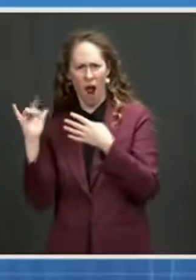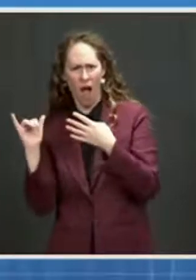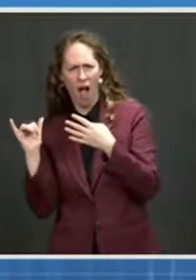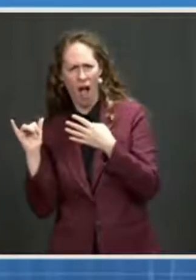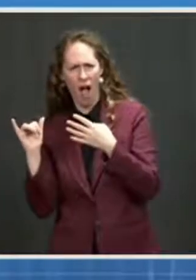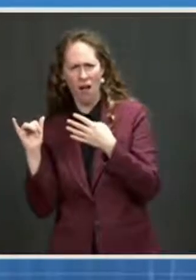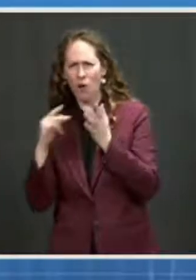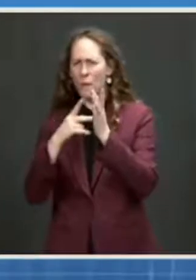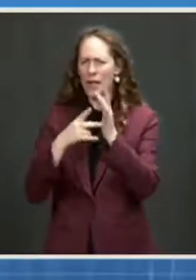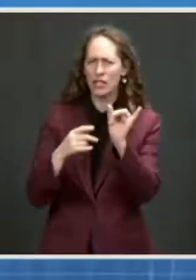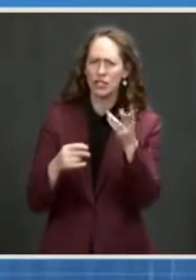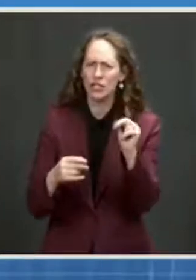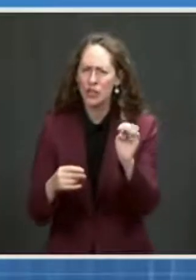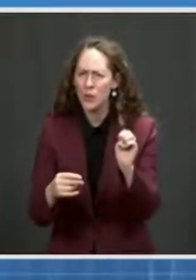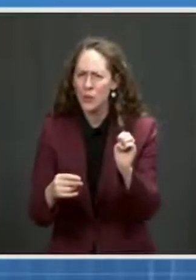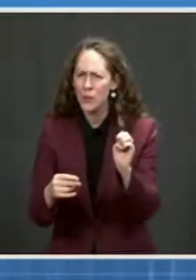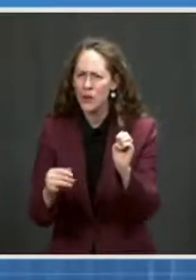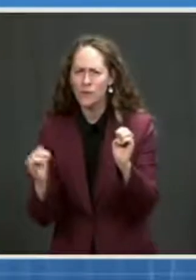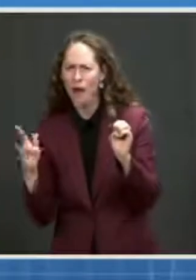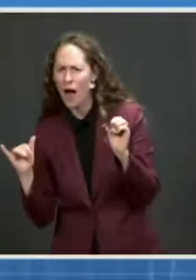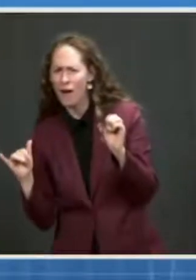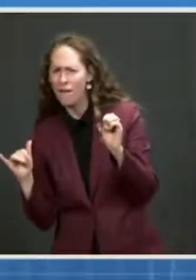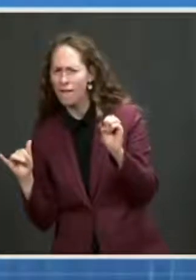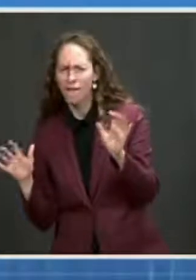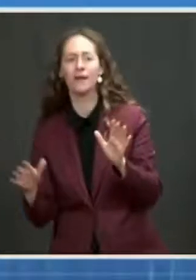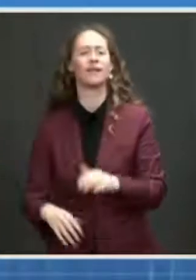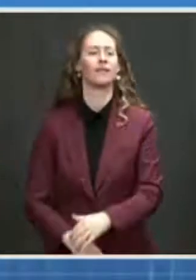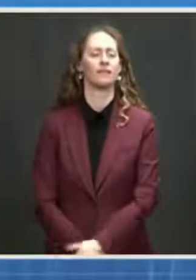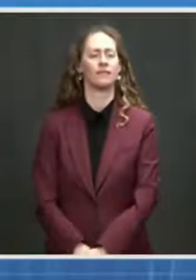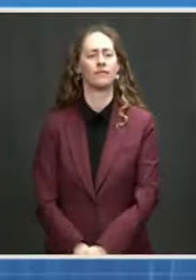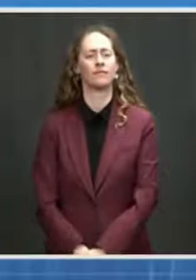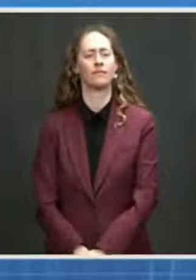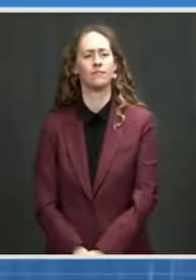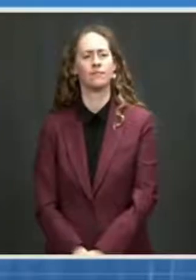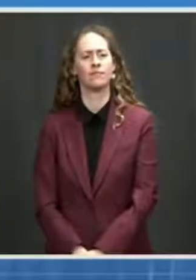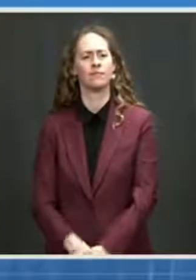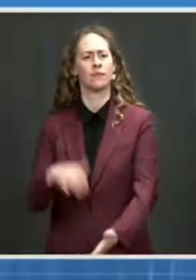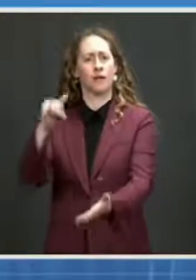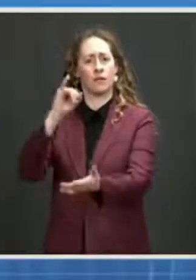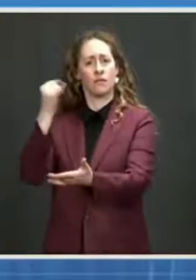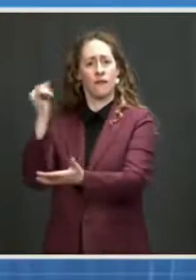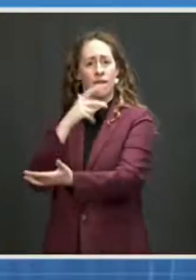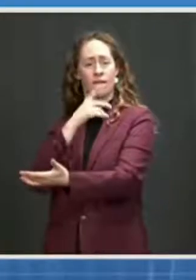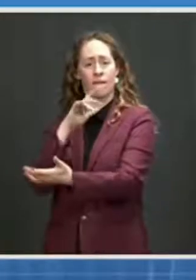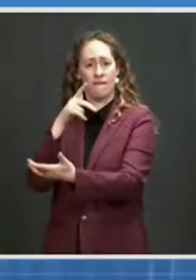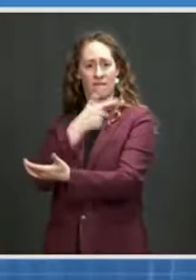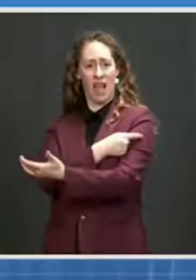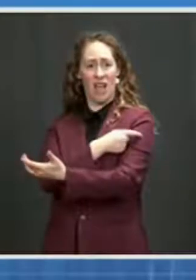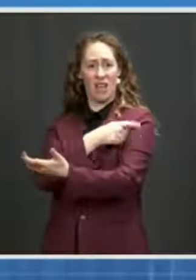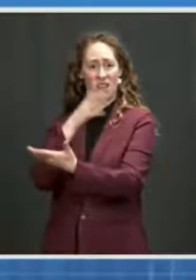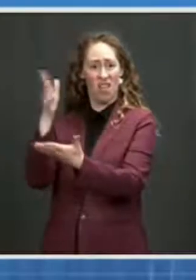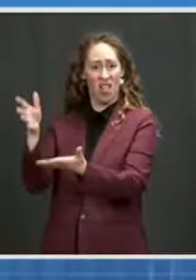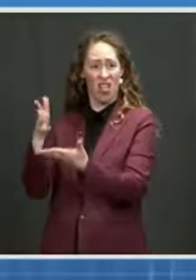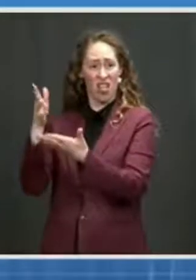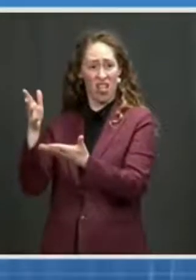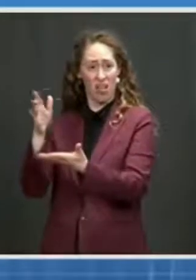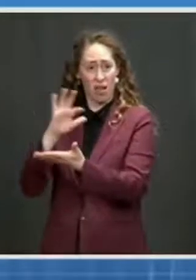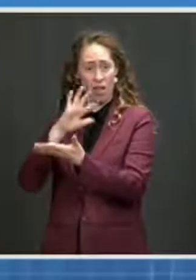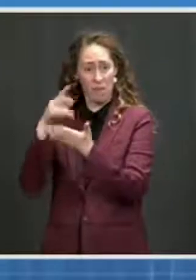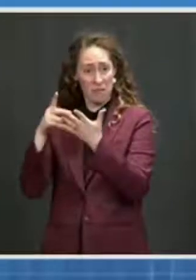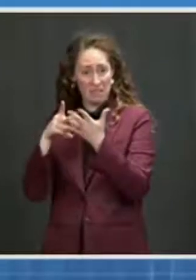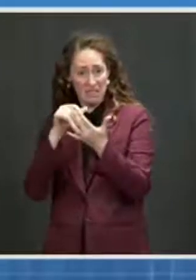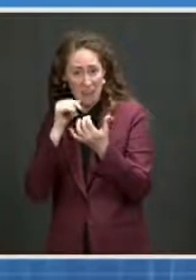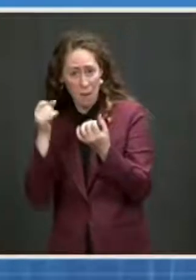J&J doses, you said it's a small fraction that is set to expire, but the Wall Street Journal says it's millions of doses that are set to expire by the end of the